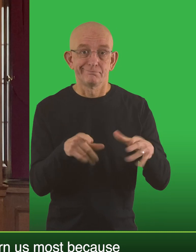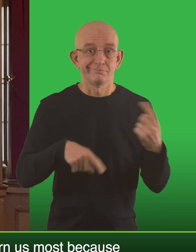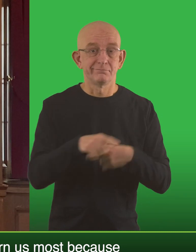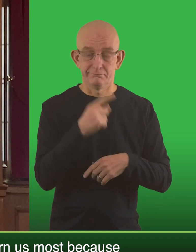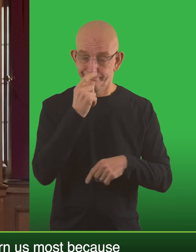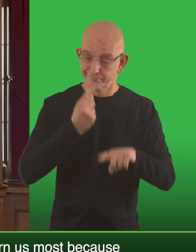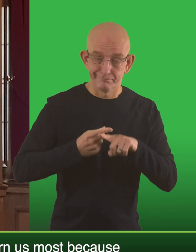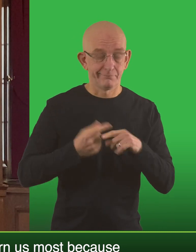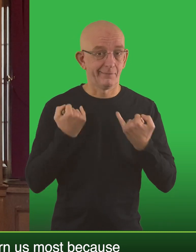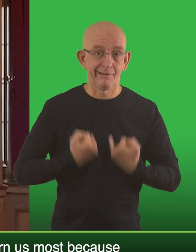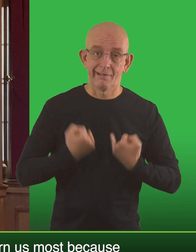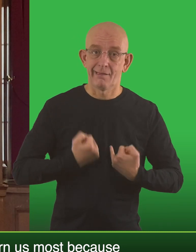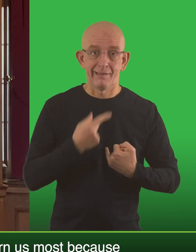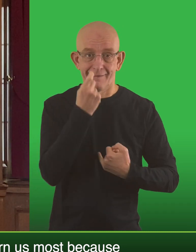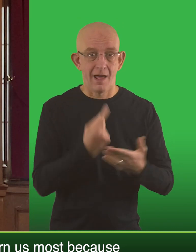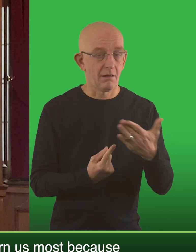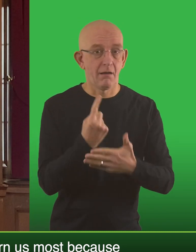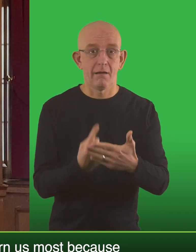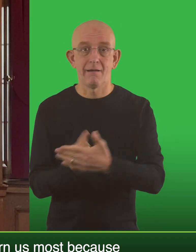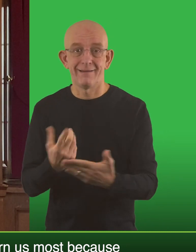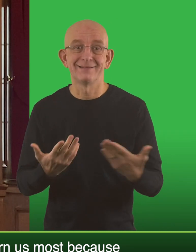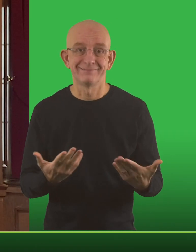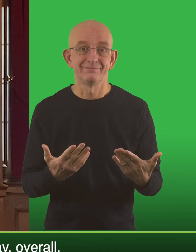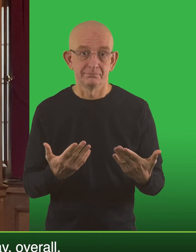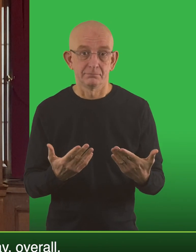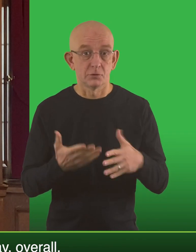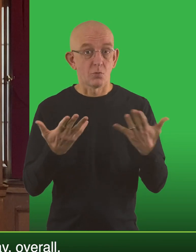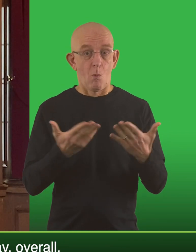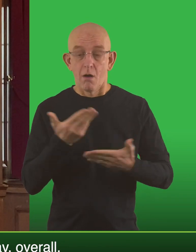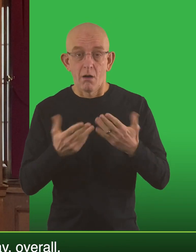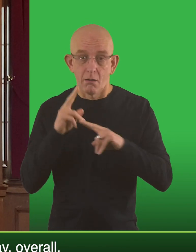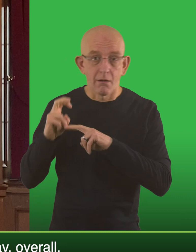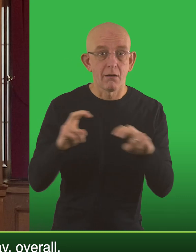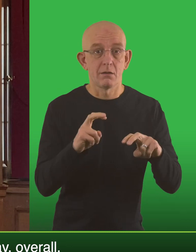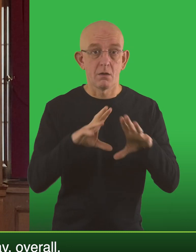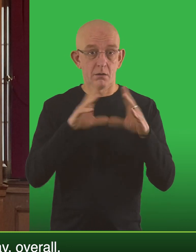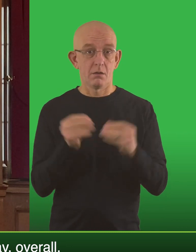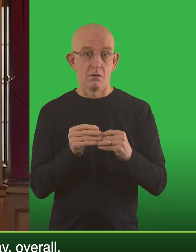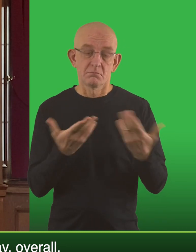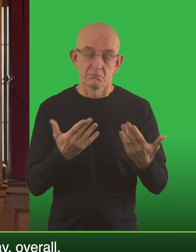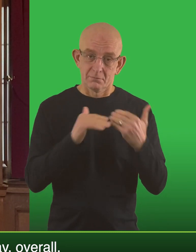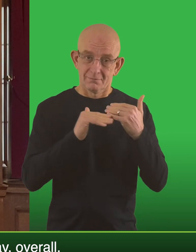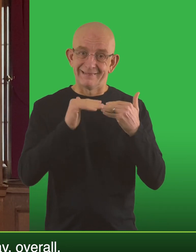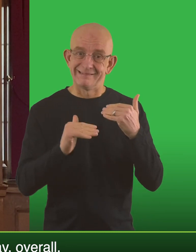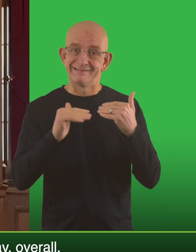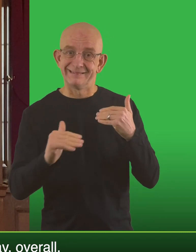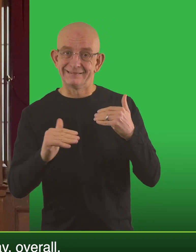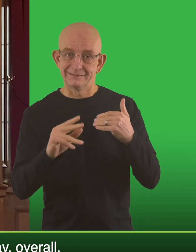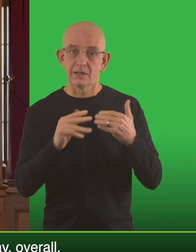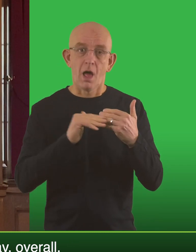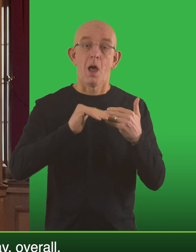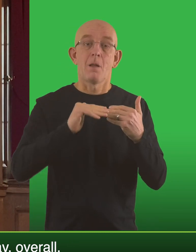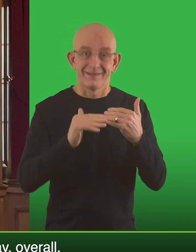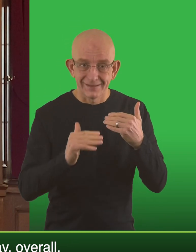most likely group to be made significantly poorly. So the trends, as I say, overall, it's